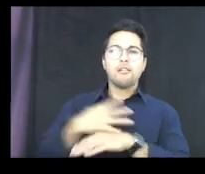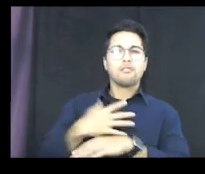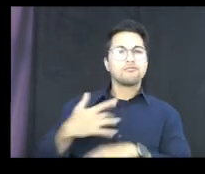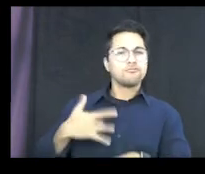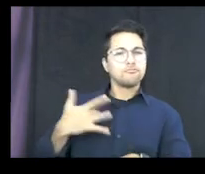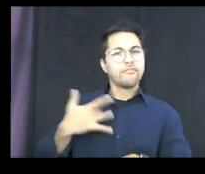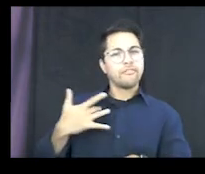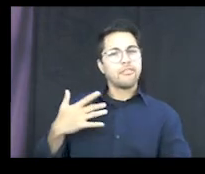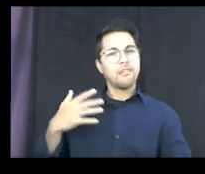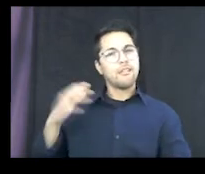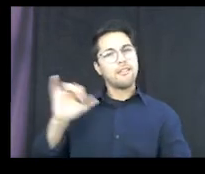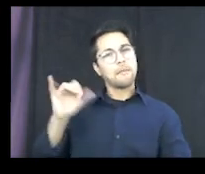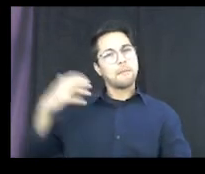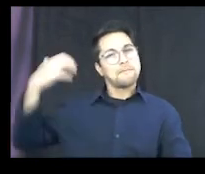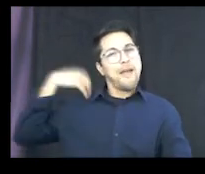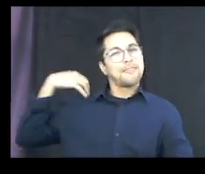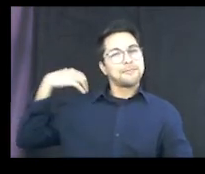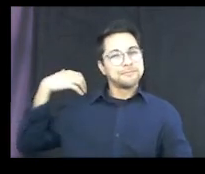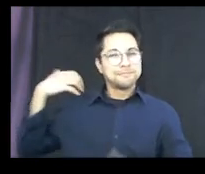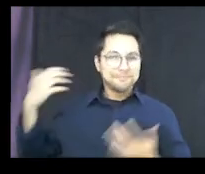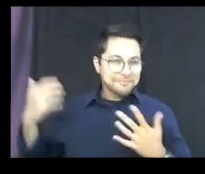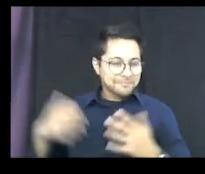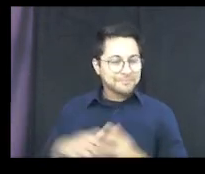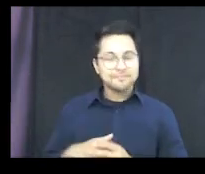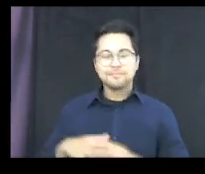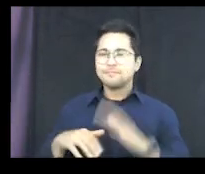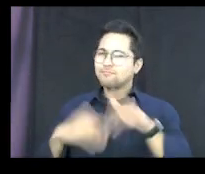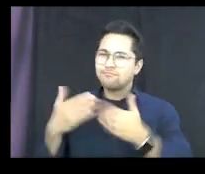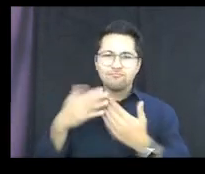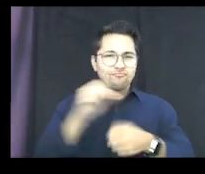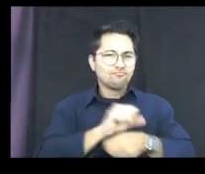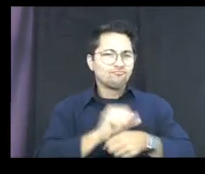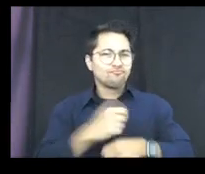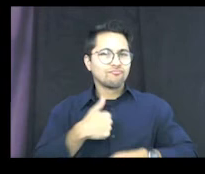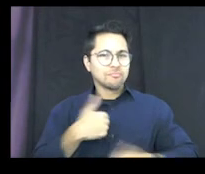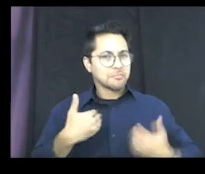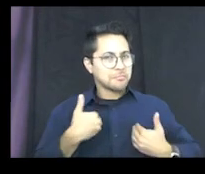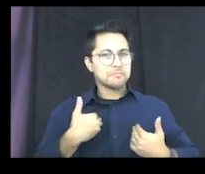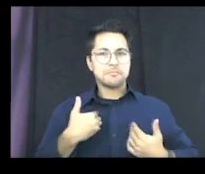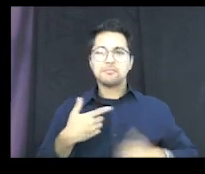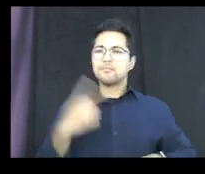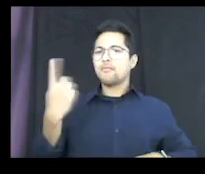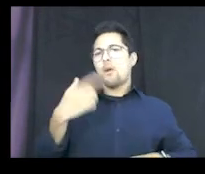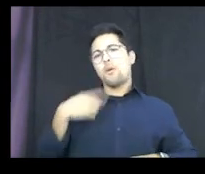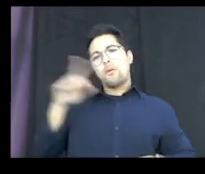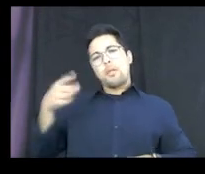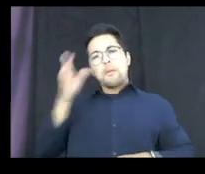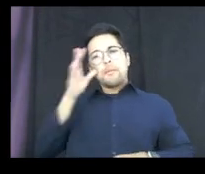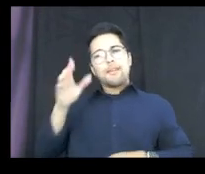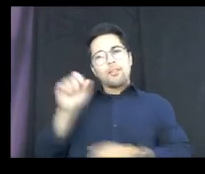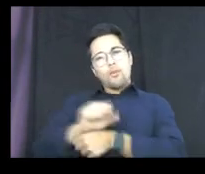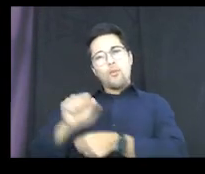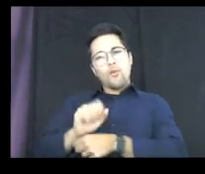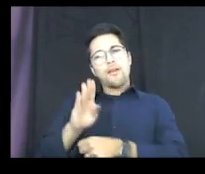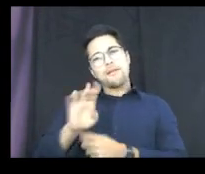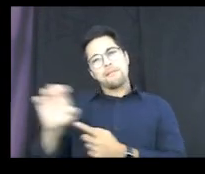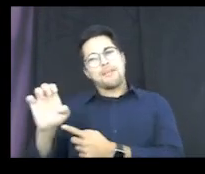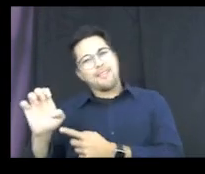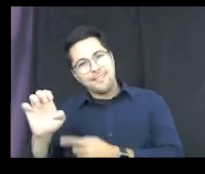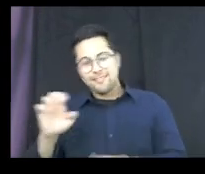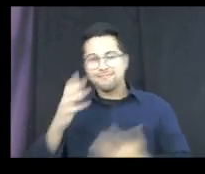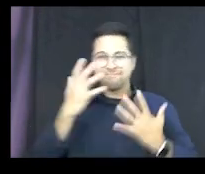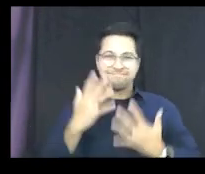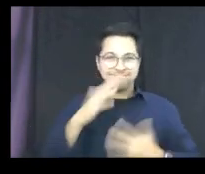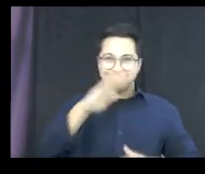boss. And all the jobs I've ever had, I've always just been the worker bee, unfortunately, never the